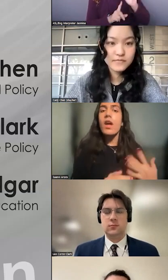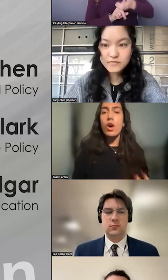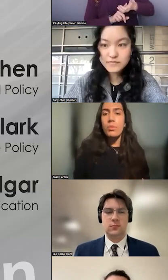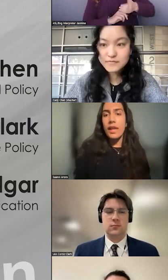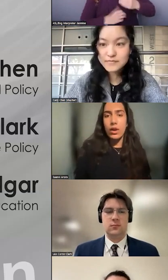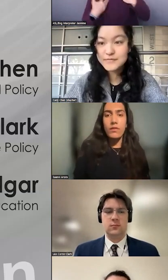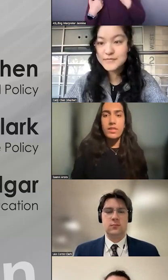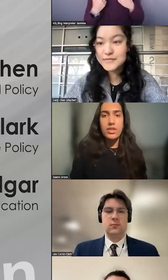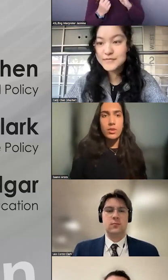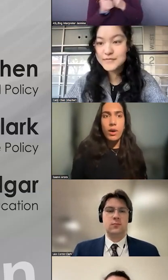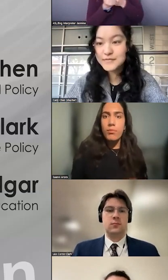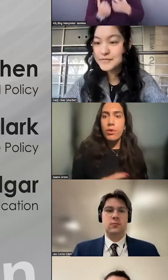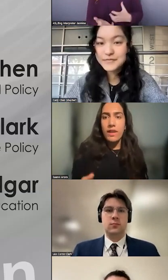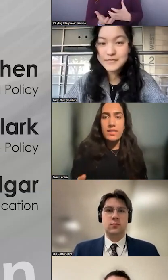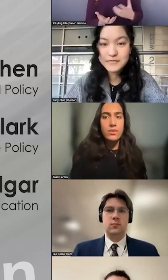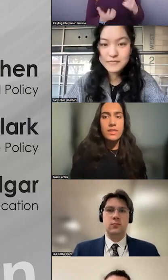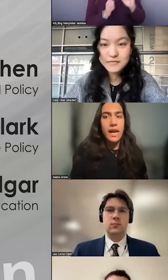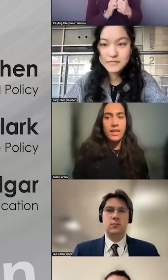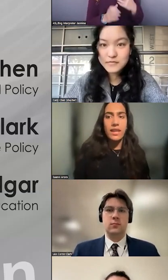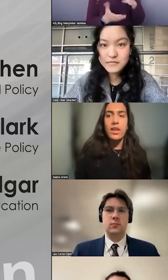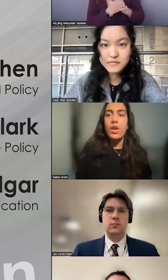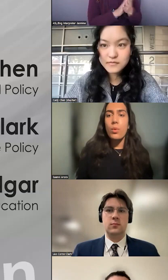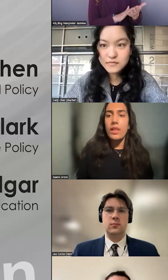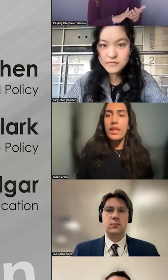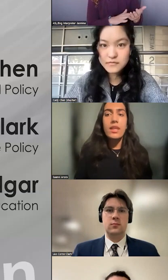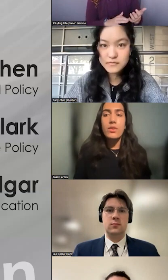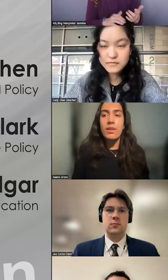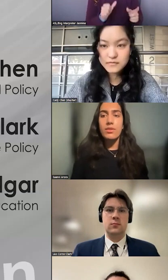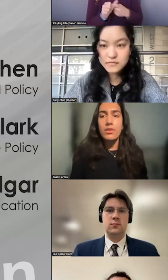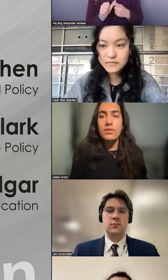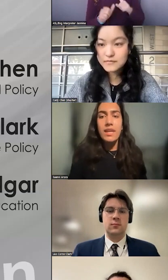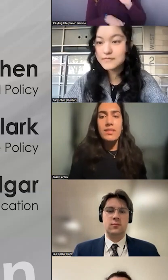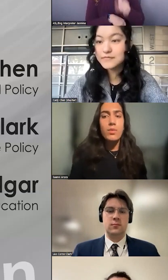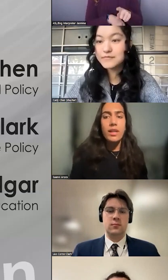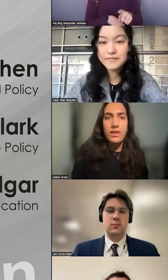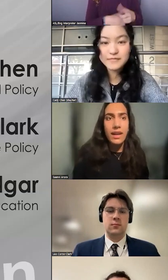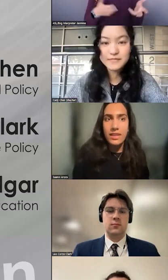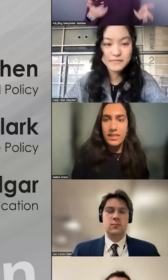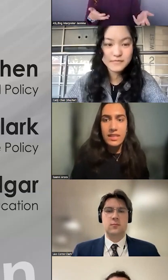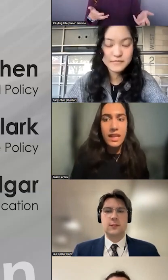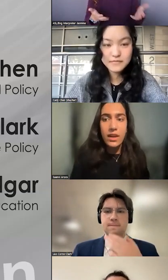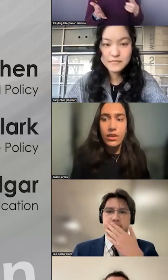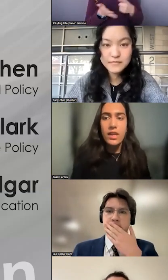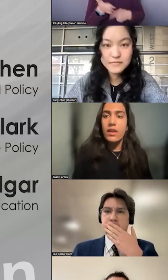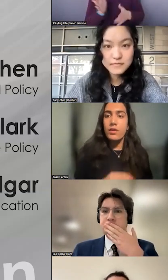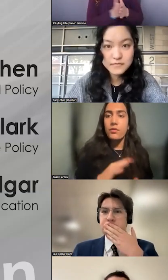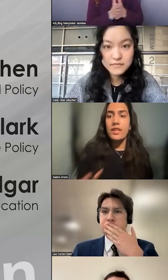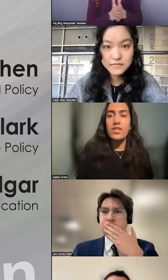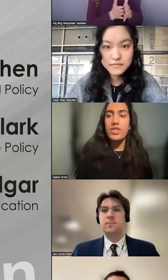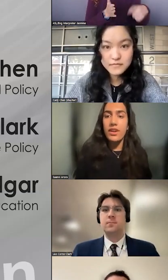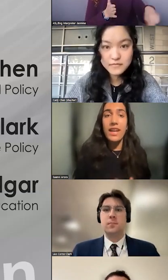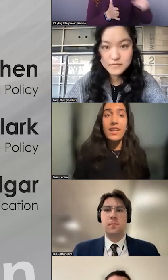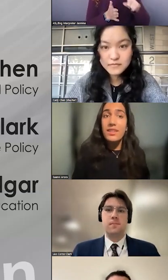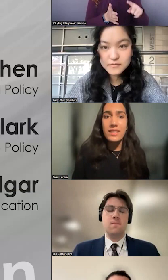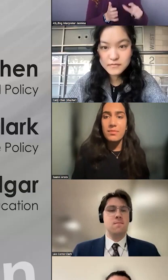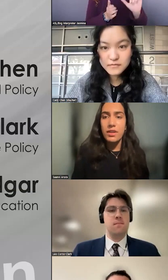of open that conversation, what motivates you to advocate within the youth mental health space, and what has your advocacy entailed? Feel free to